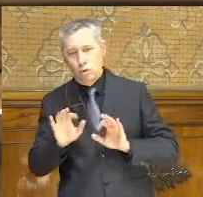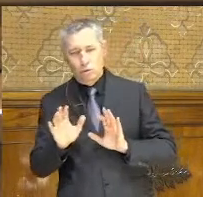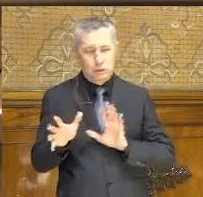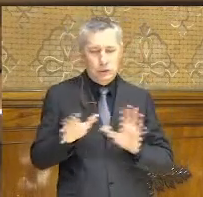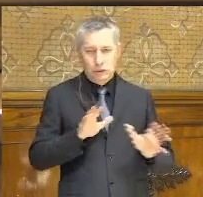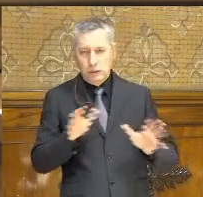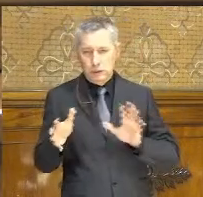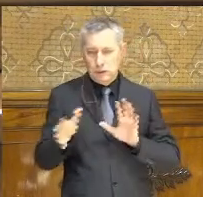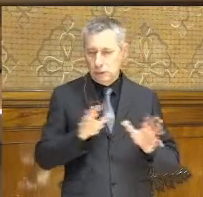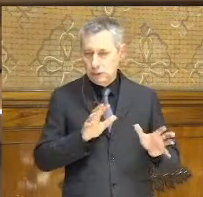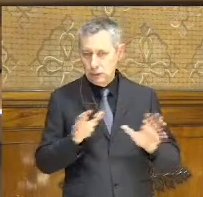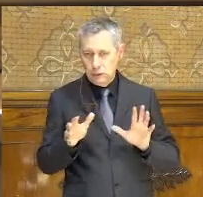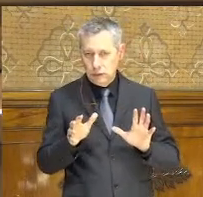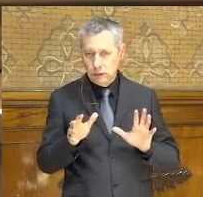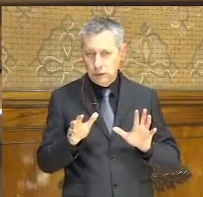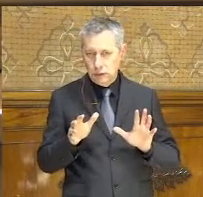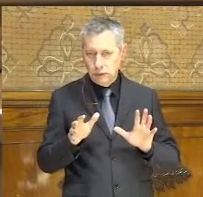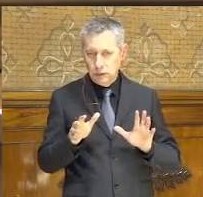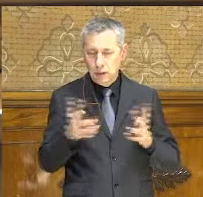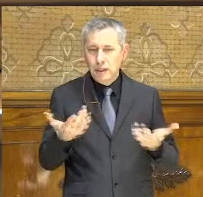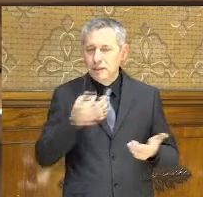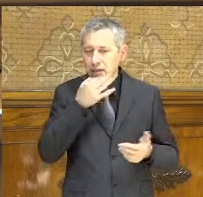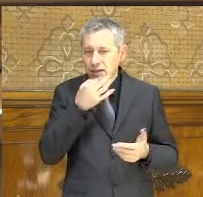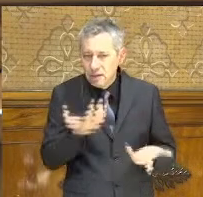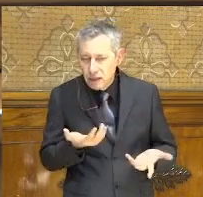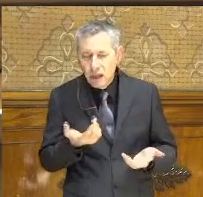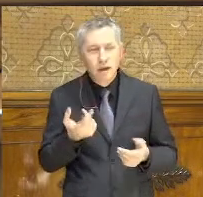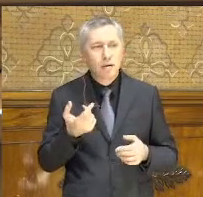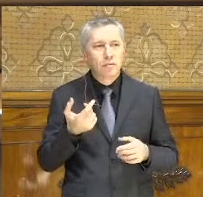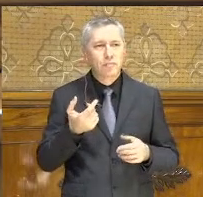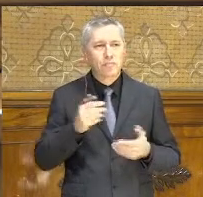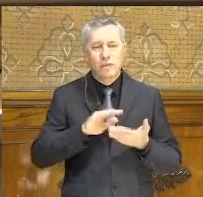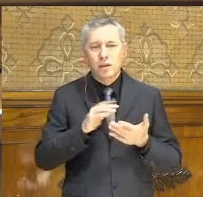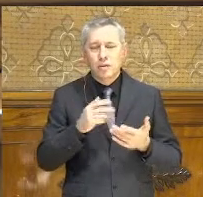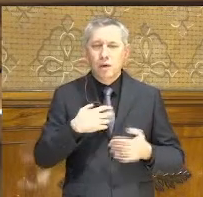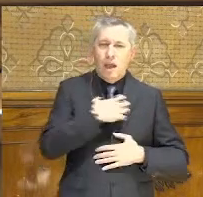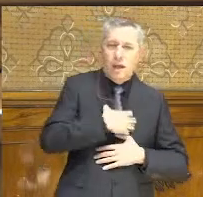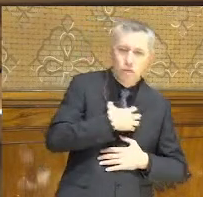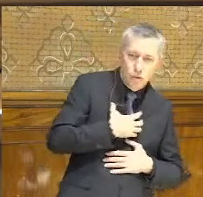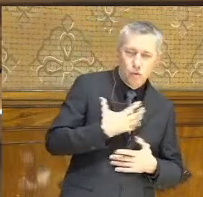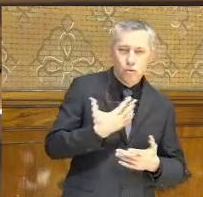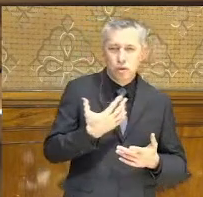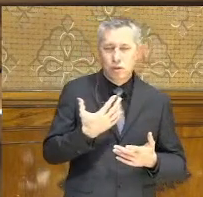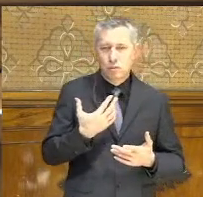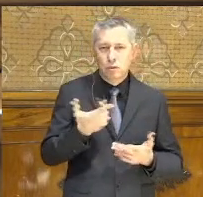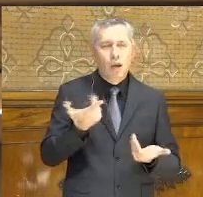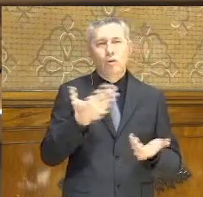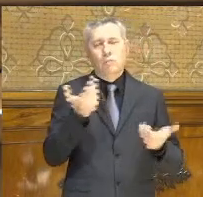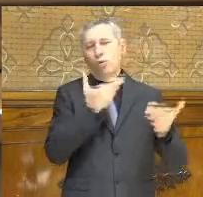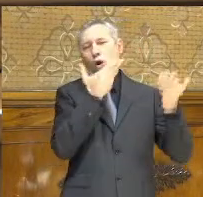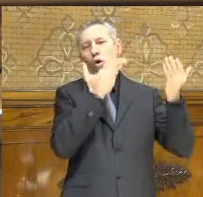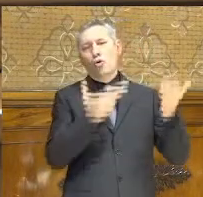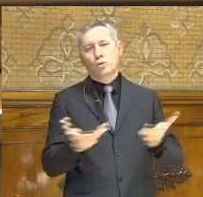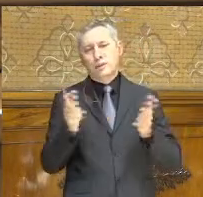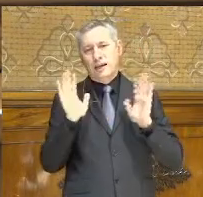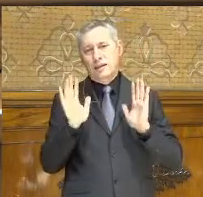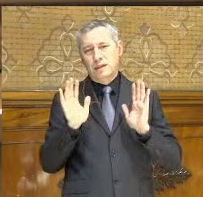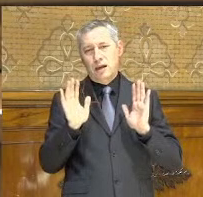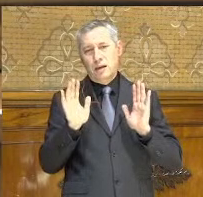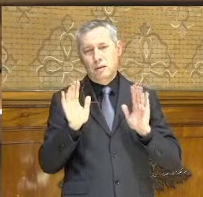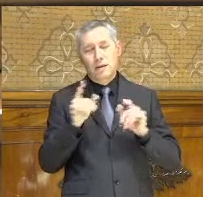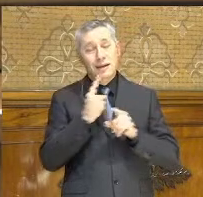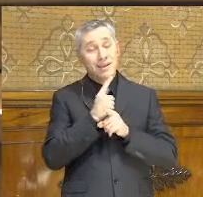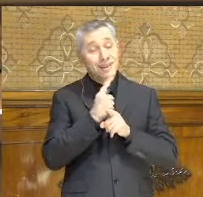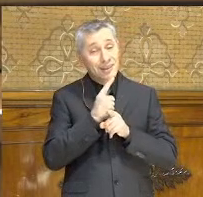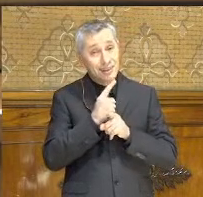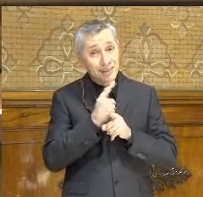It is to be anxious and ambivalent. And it seems to me that hospitality has to be able to